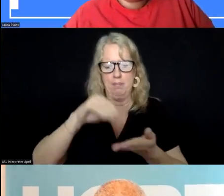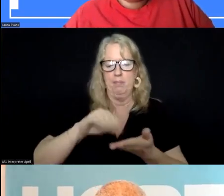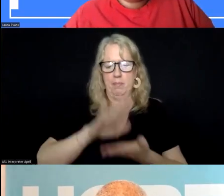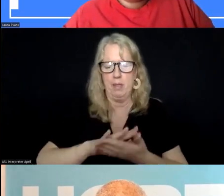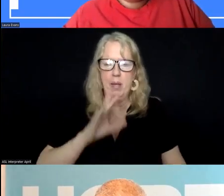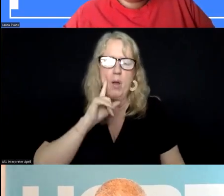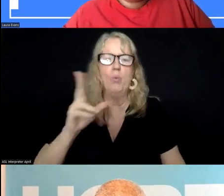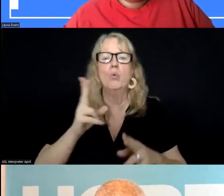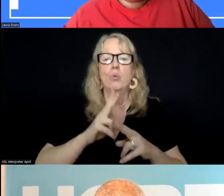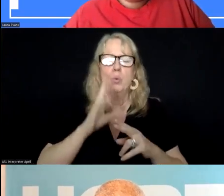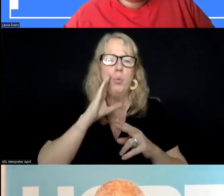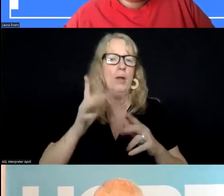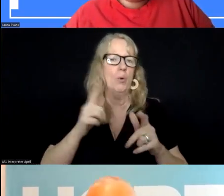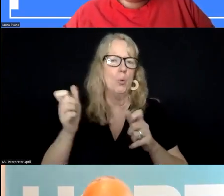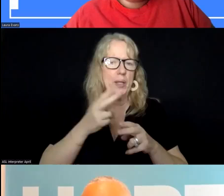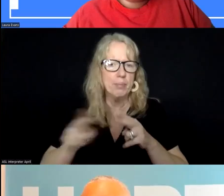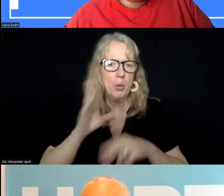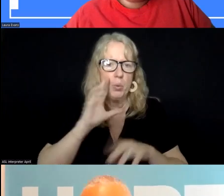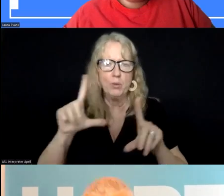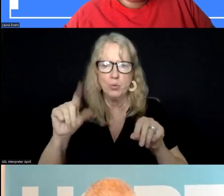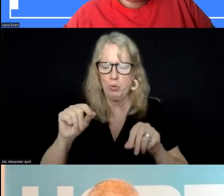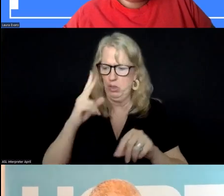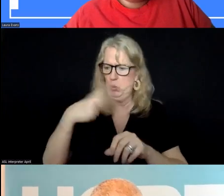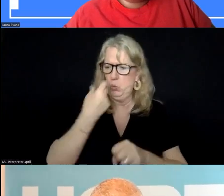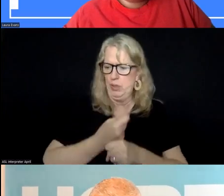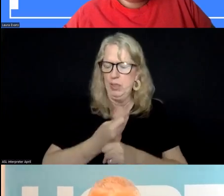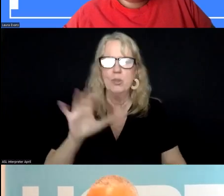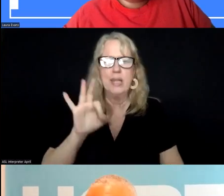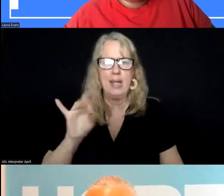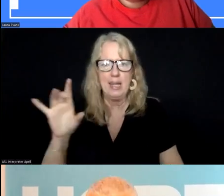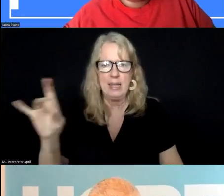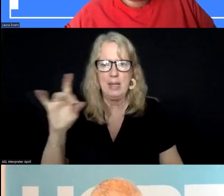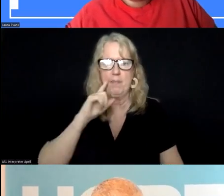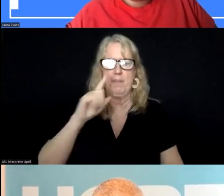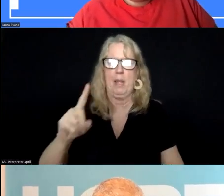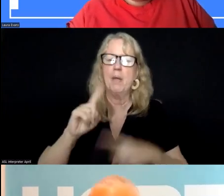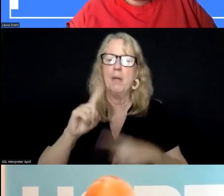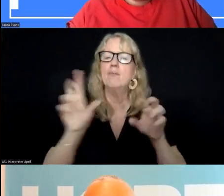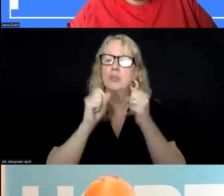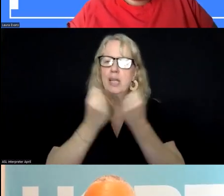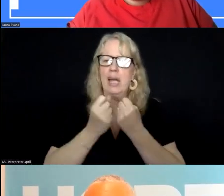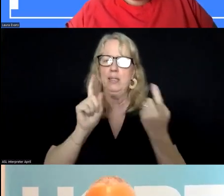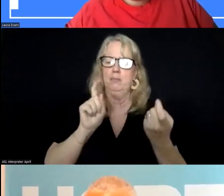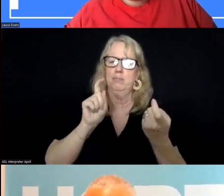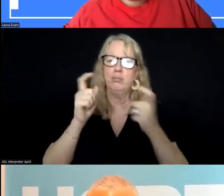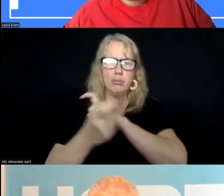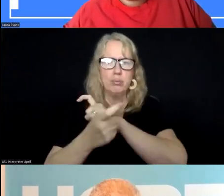very quickly. But when I think about 2 years of 988, I think about the societal shift that we're seeing.